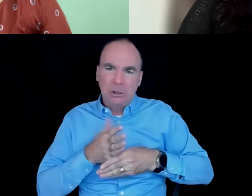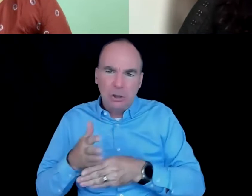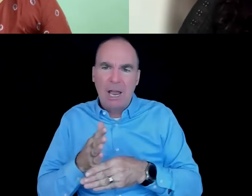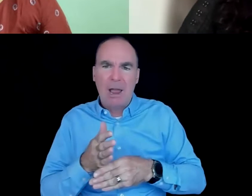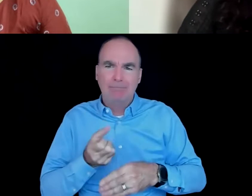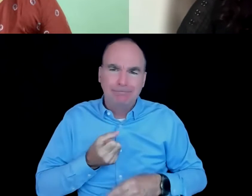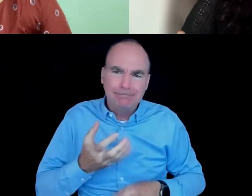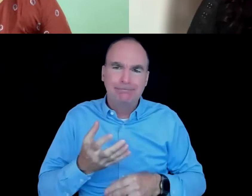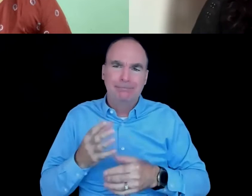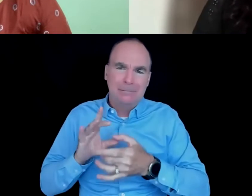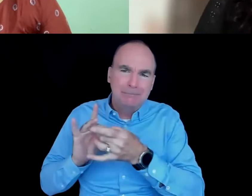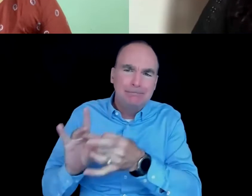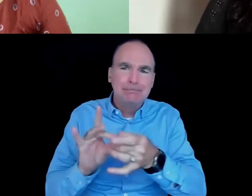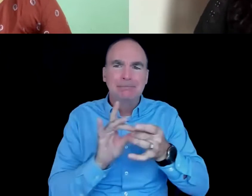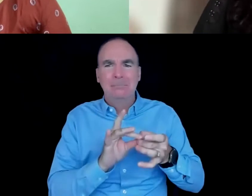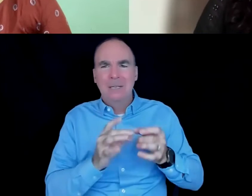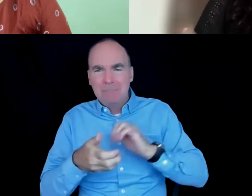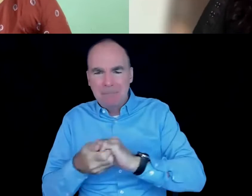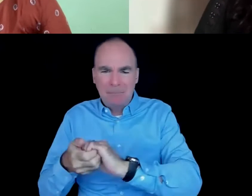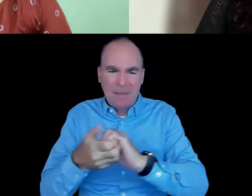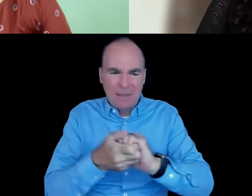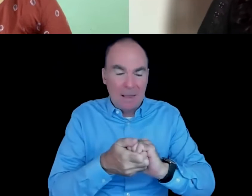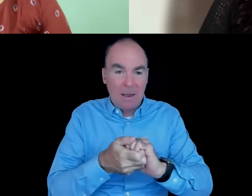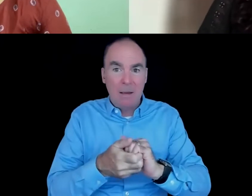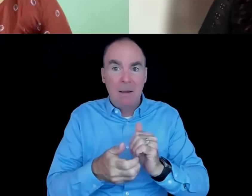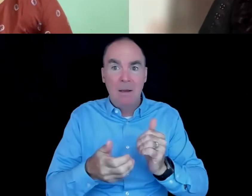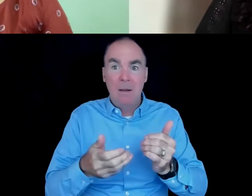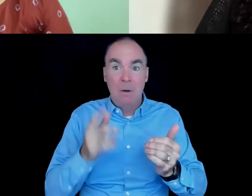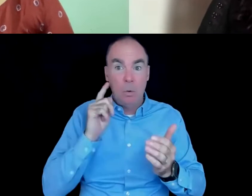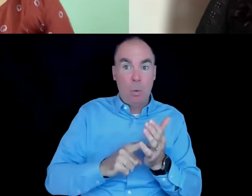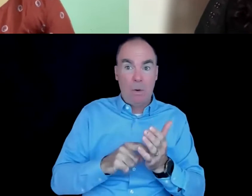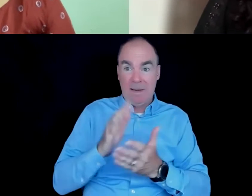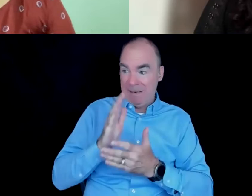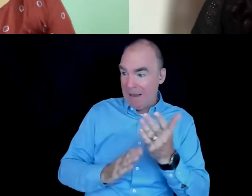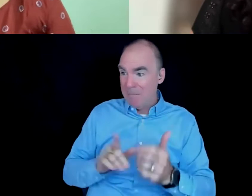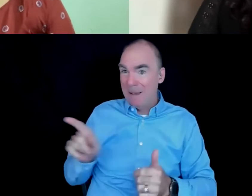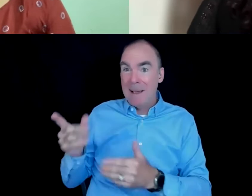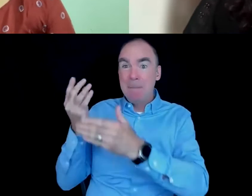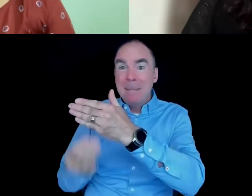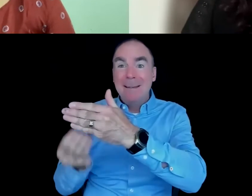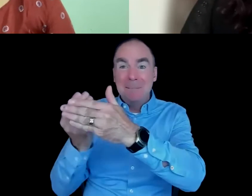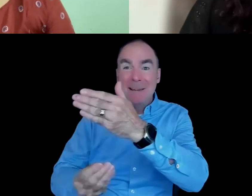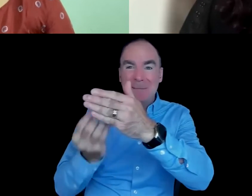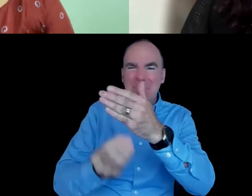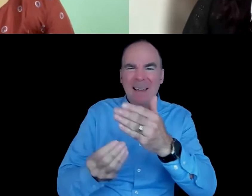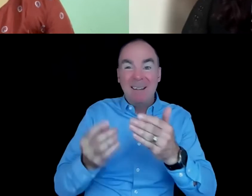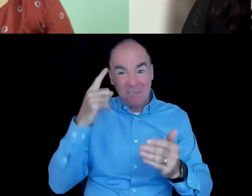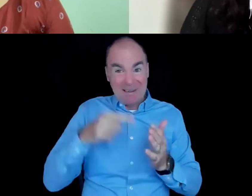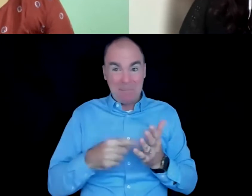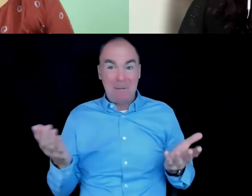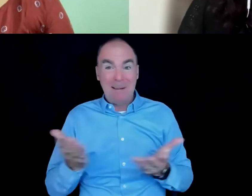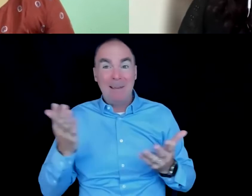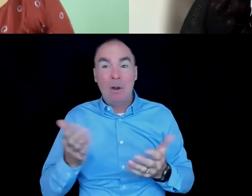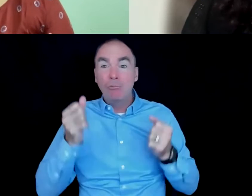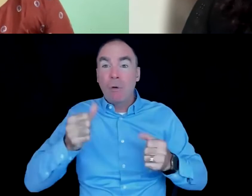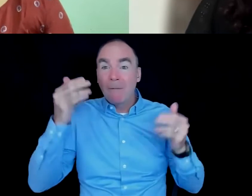creating space for those who are left out. So in this dynamic, we have a lot of exclusion of youth. And so creating space for them to